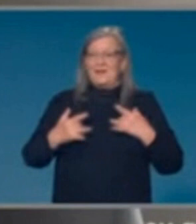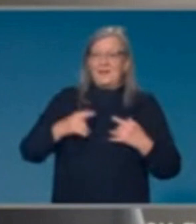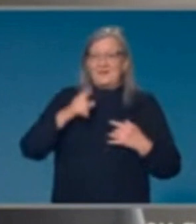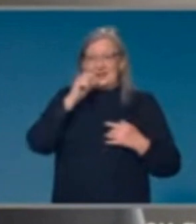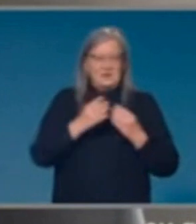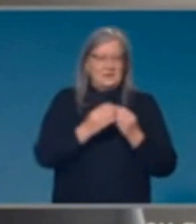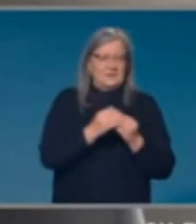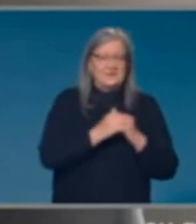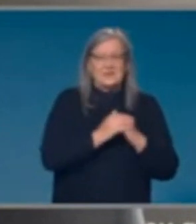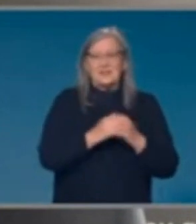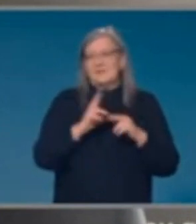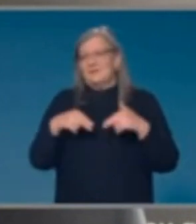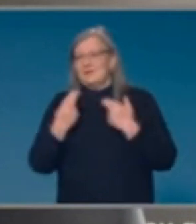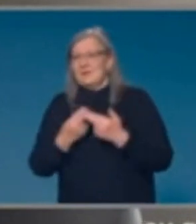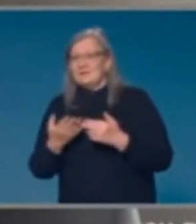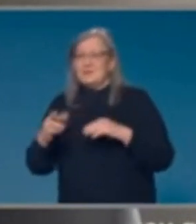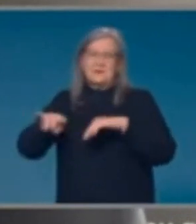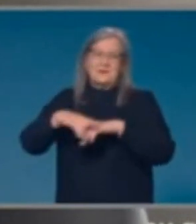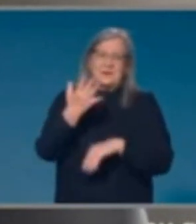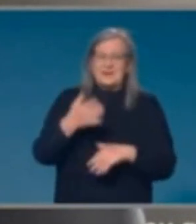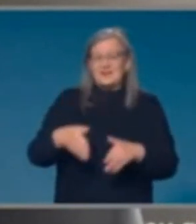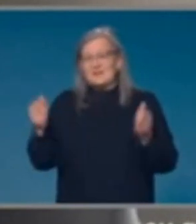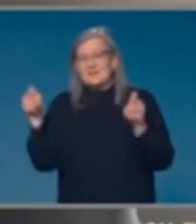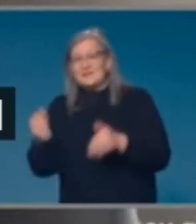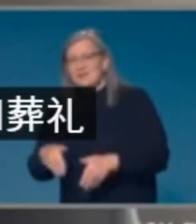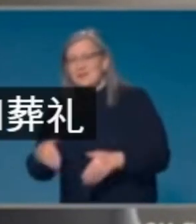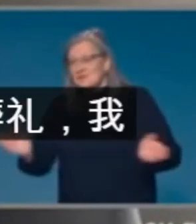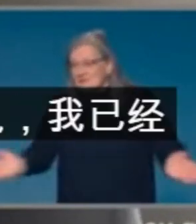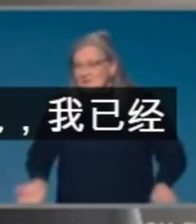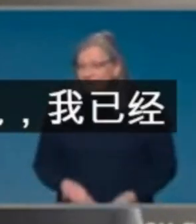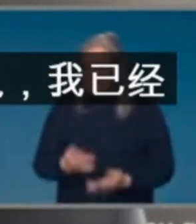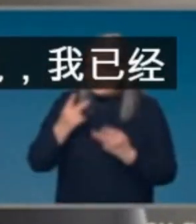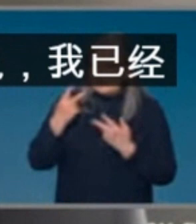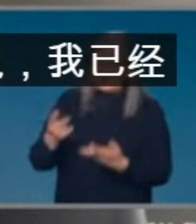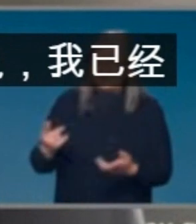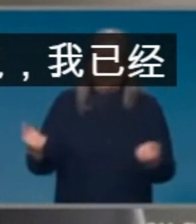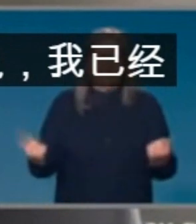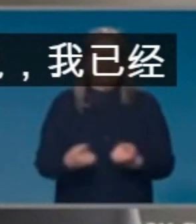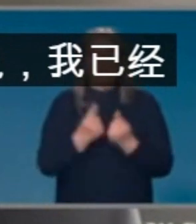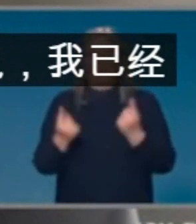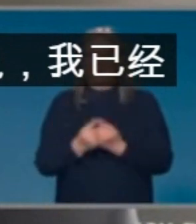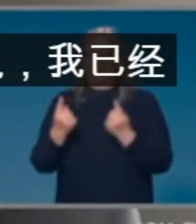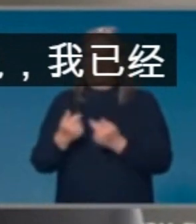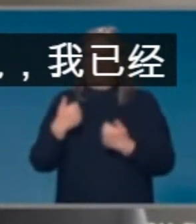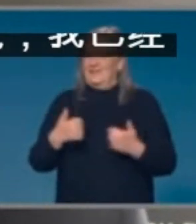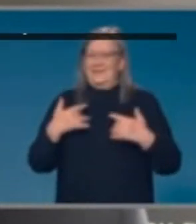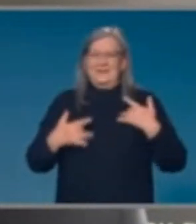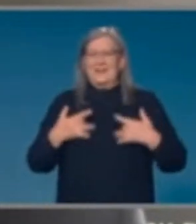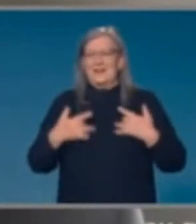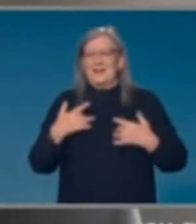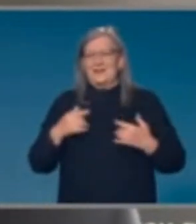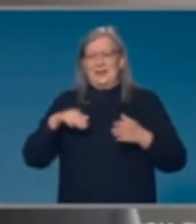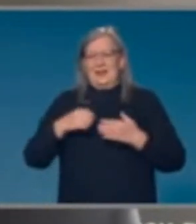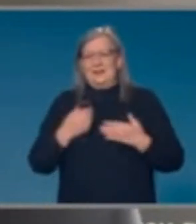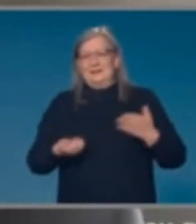weddings and funerals, for births, for all of the great events of human life. Over to Professor Paul Kelly, Chief Medical